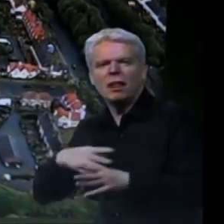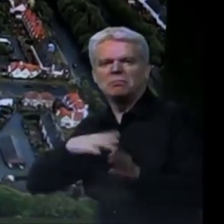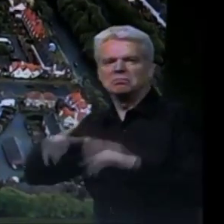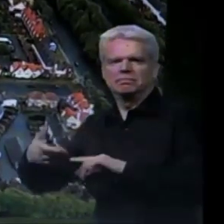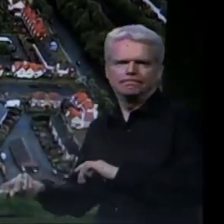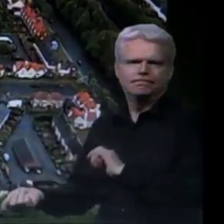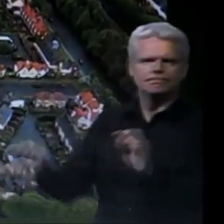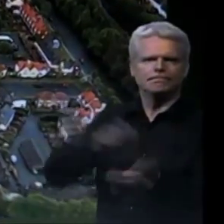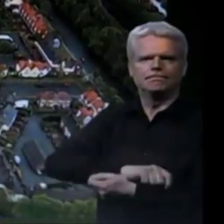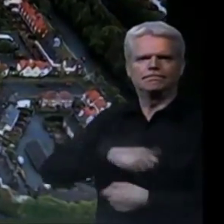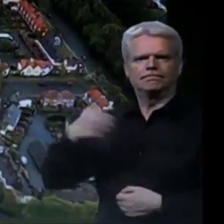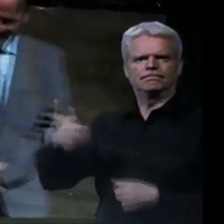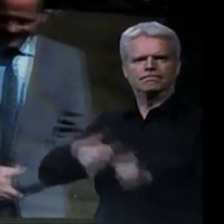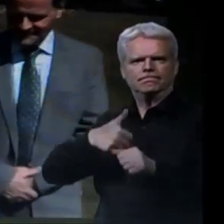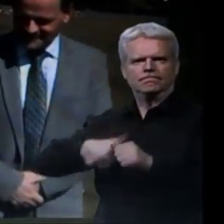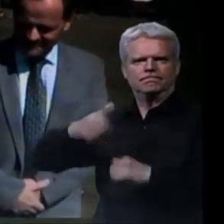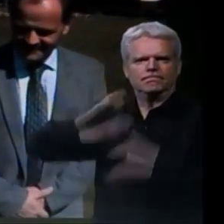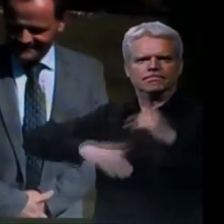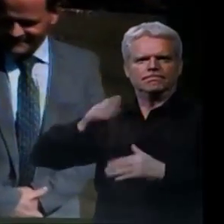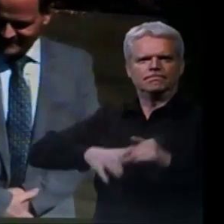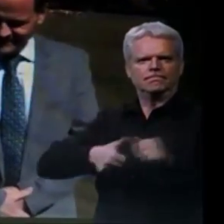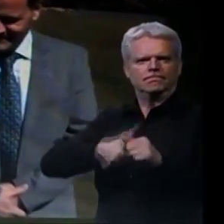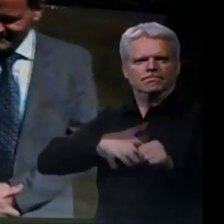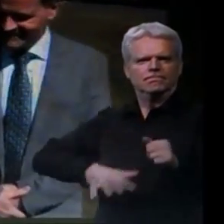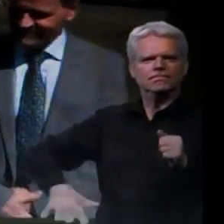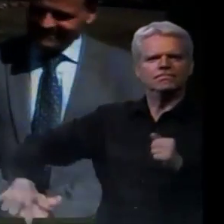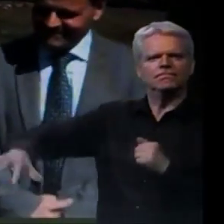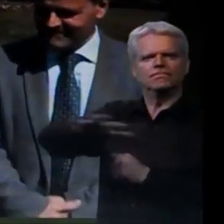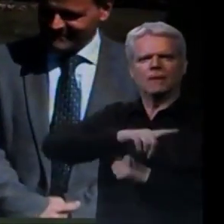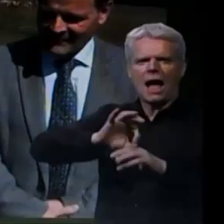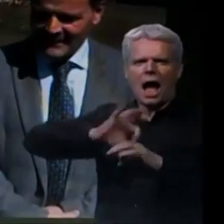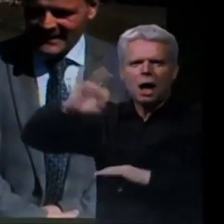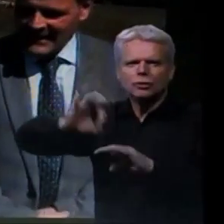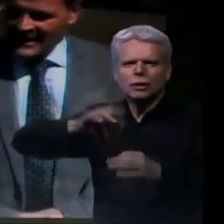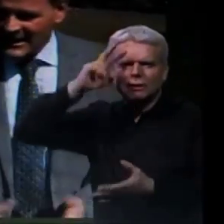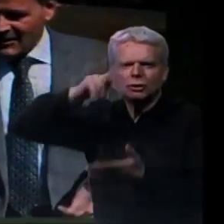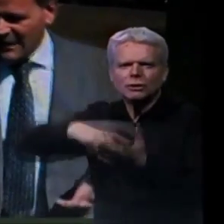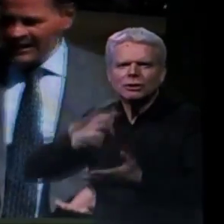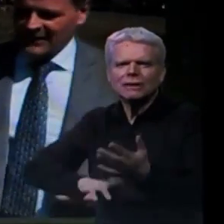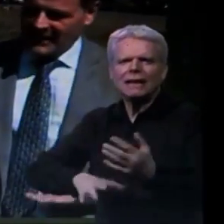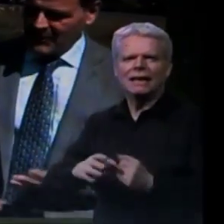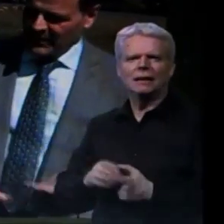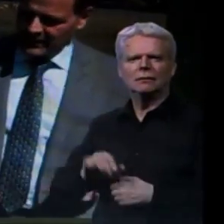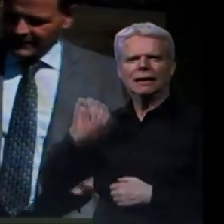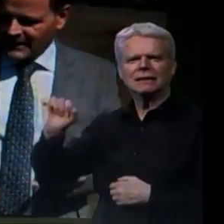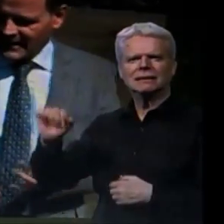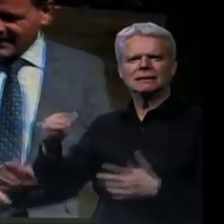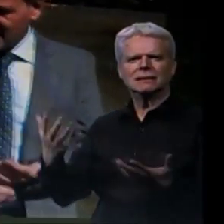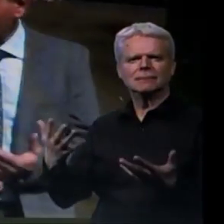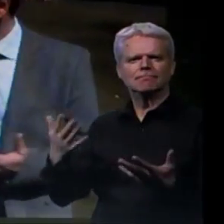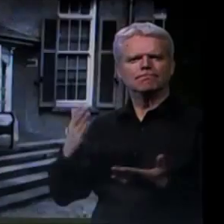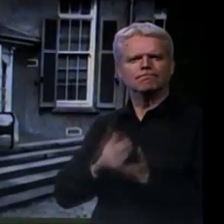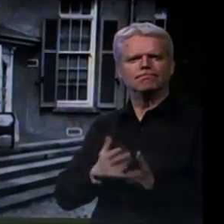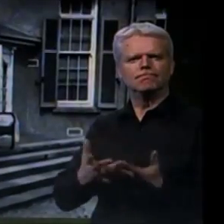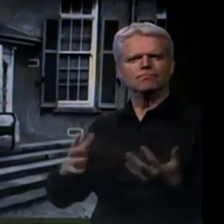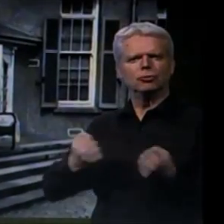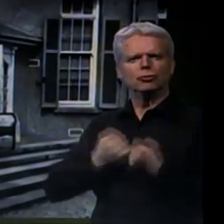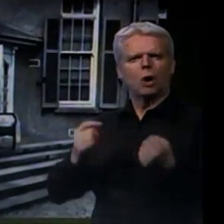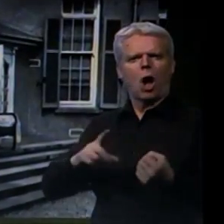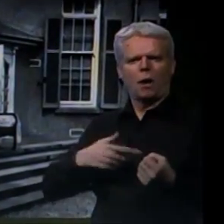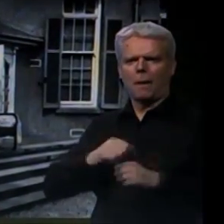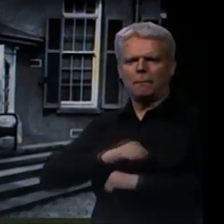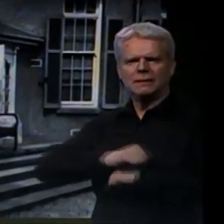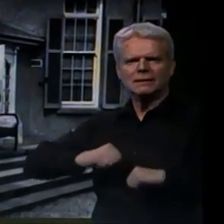society. Lever obviously provided a lot of public space. What other facilities are there in the village? Well, he built a cottage